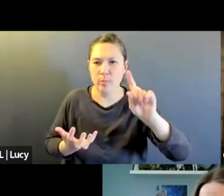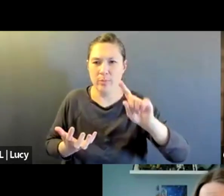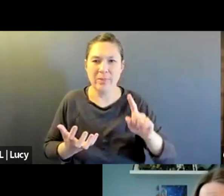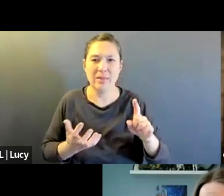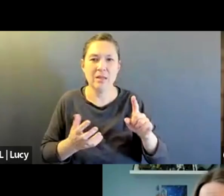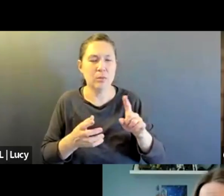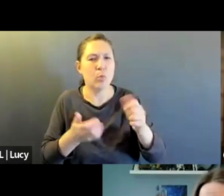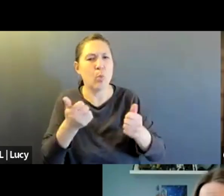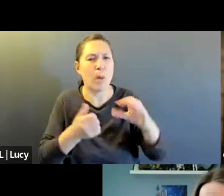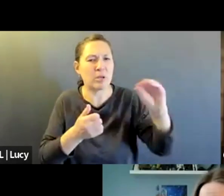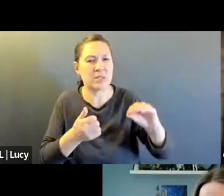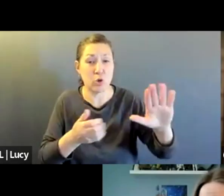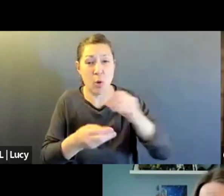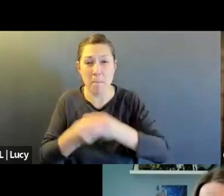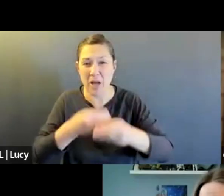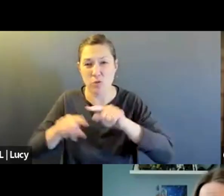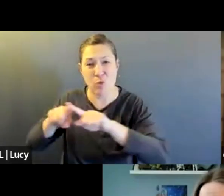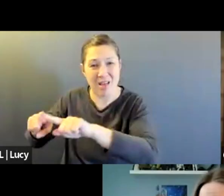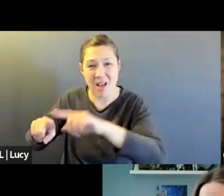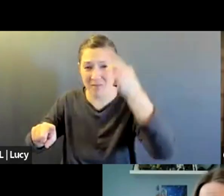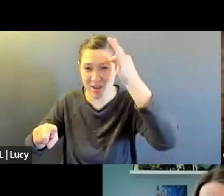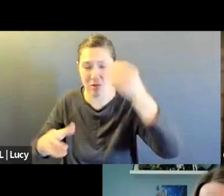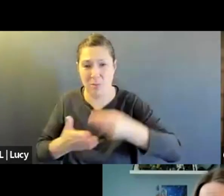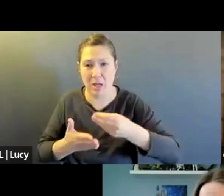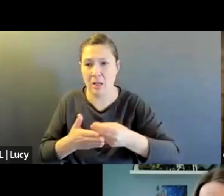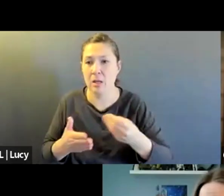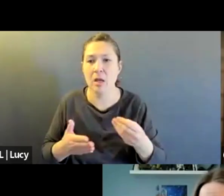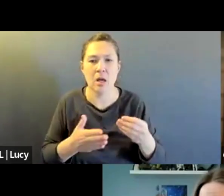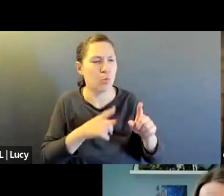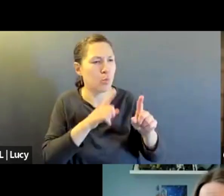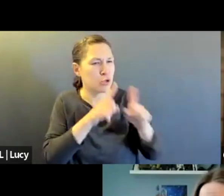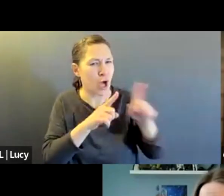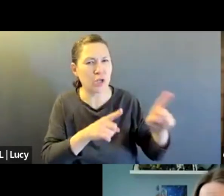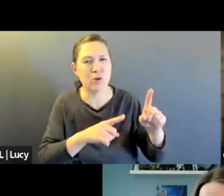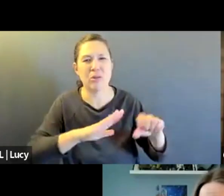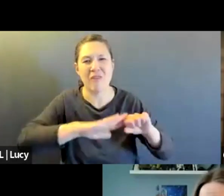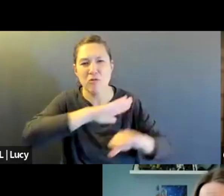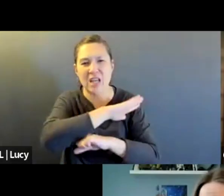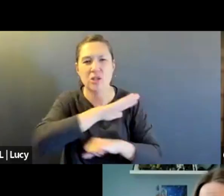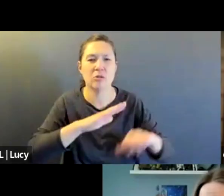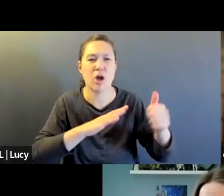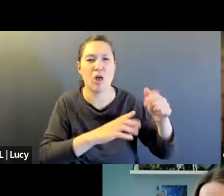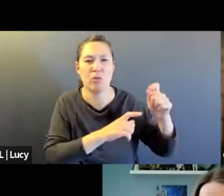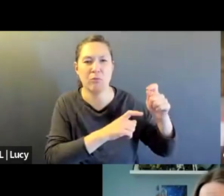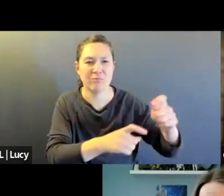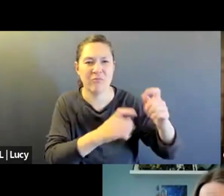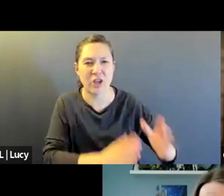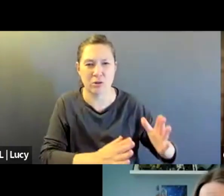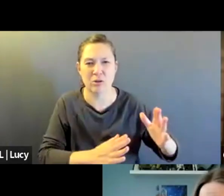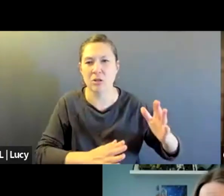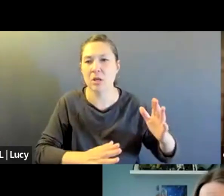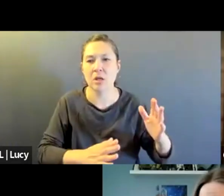because we have been talking to different funders and just making sure that they understand what's at stake for a lot of groups, because maybe